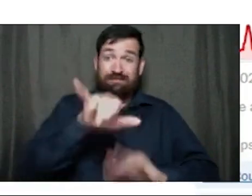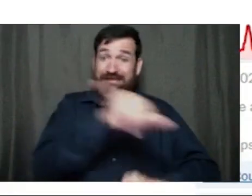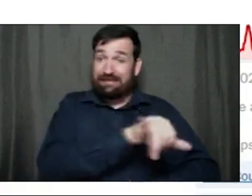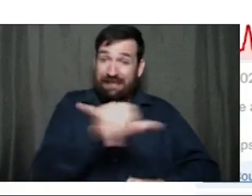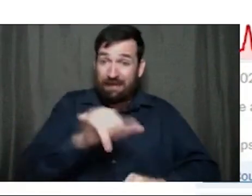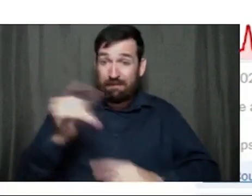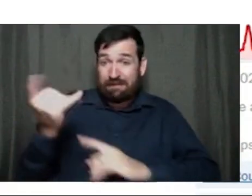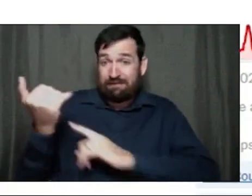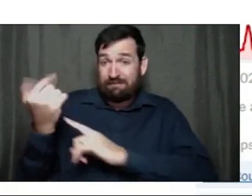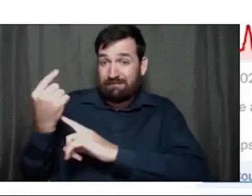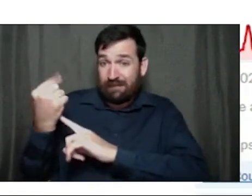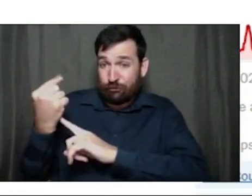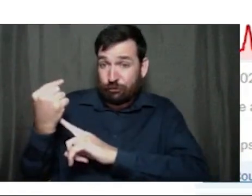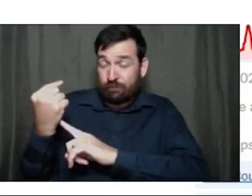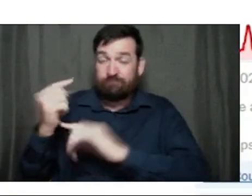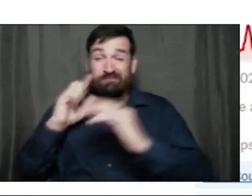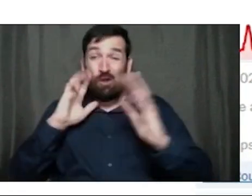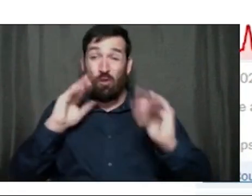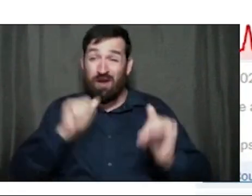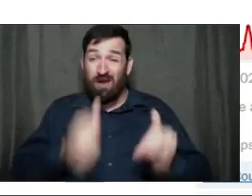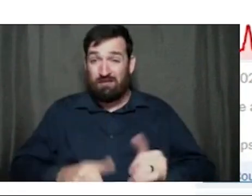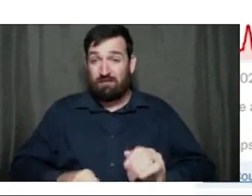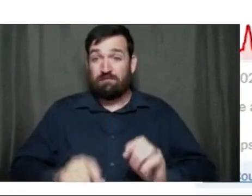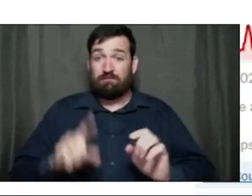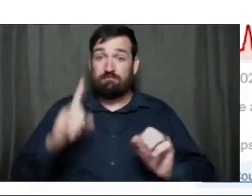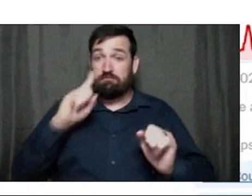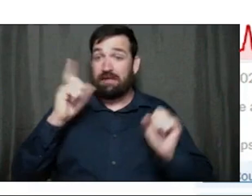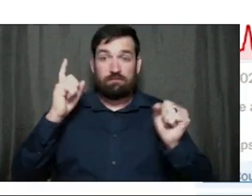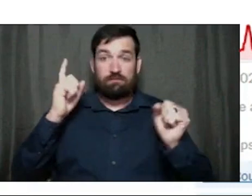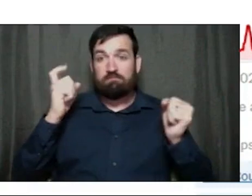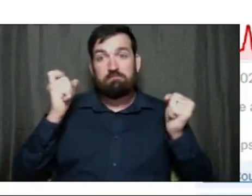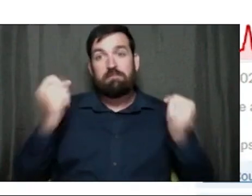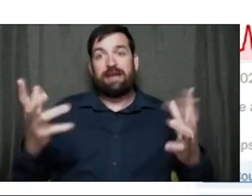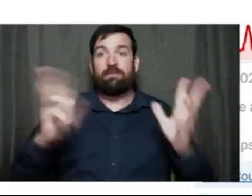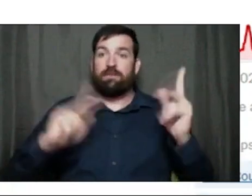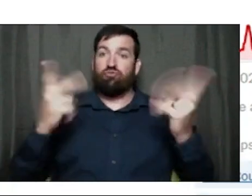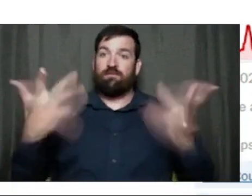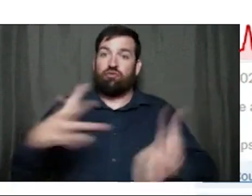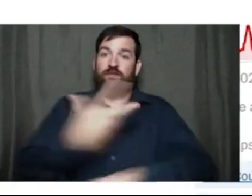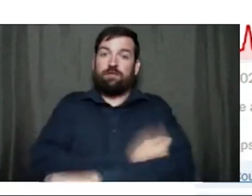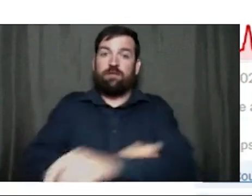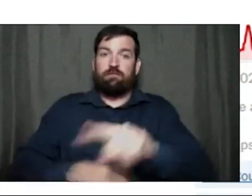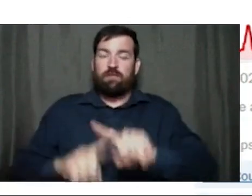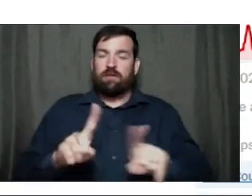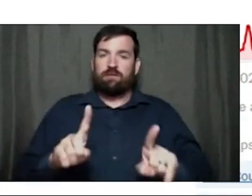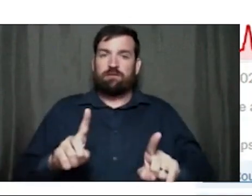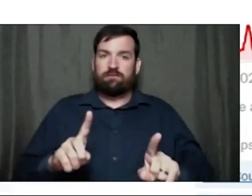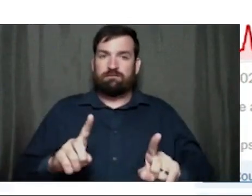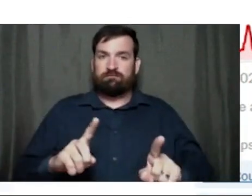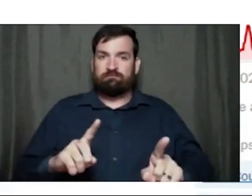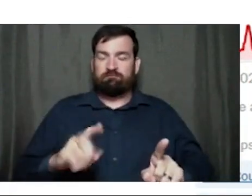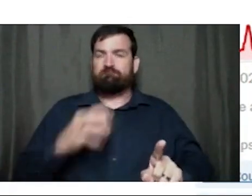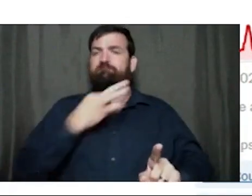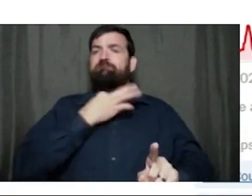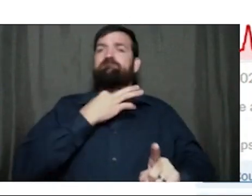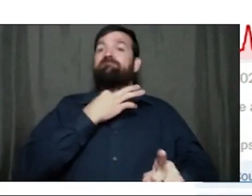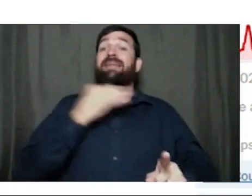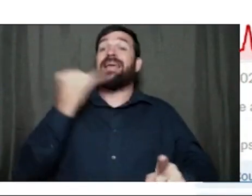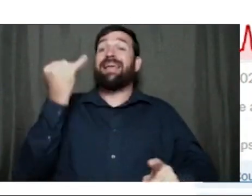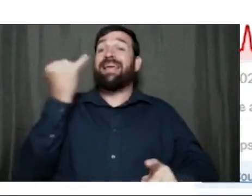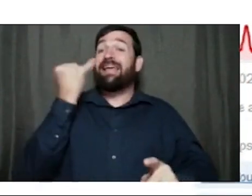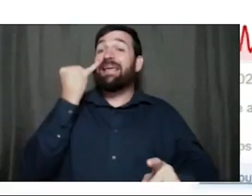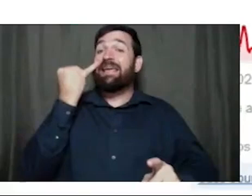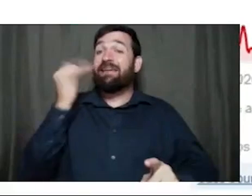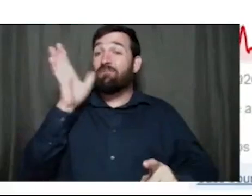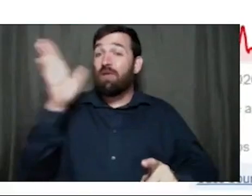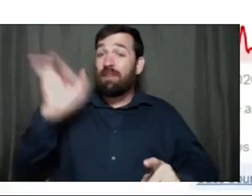with as many people who are vaccinated. But it's really kind of no longer a question of if you're going to be infected with COVID-19, but